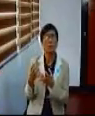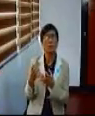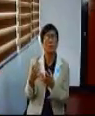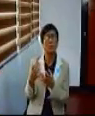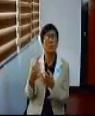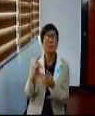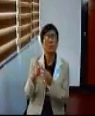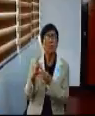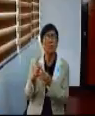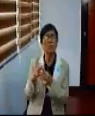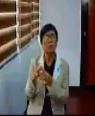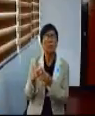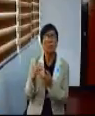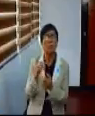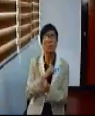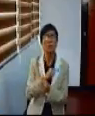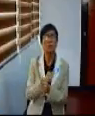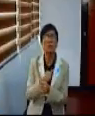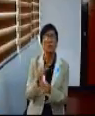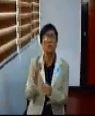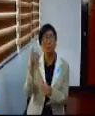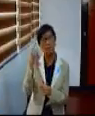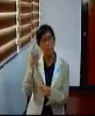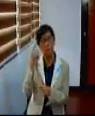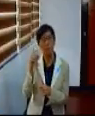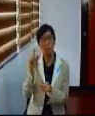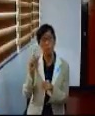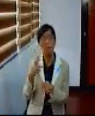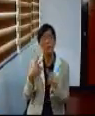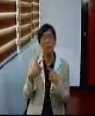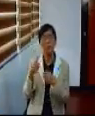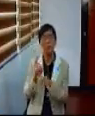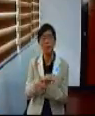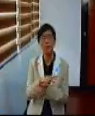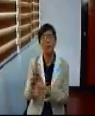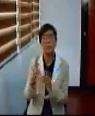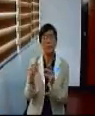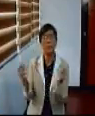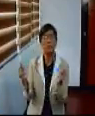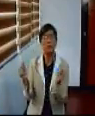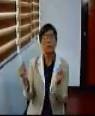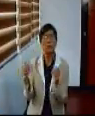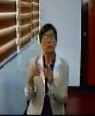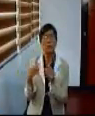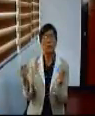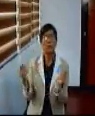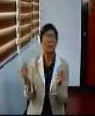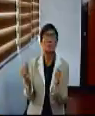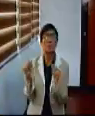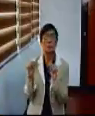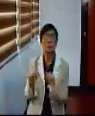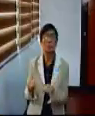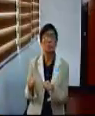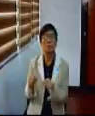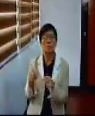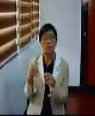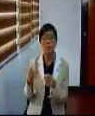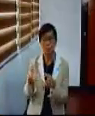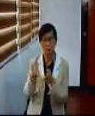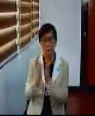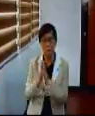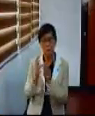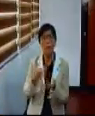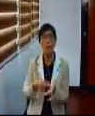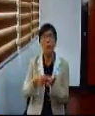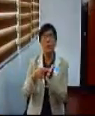harm. We think there should be an effective remedy. And the remedy could come up with recommendations on